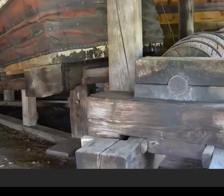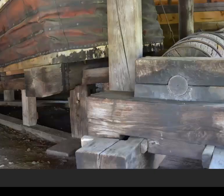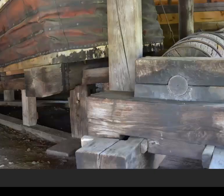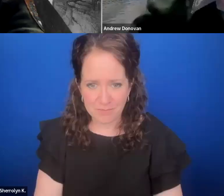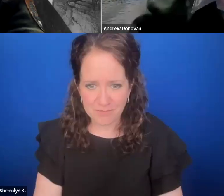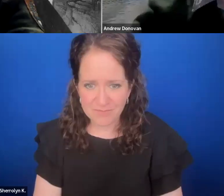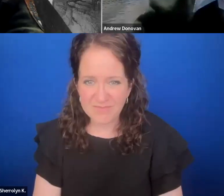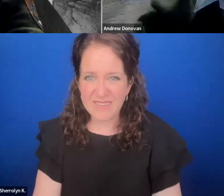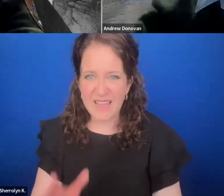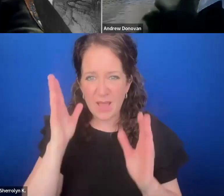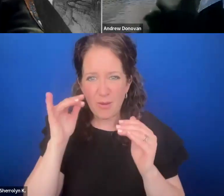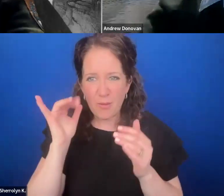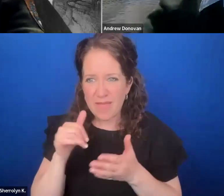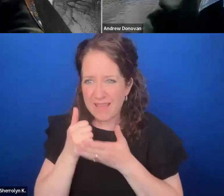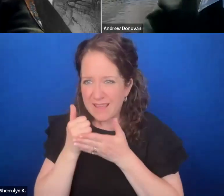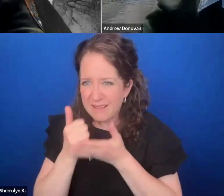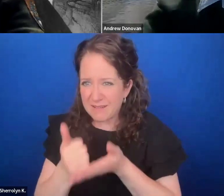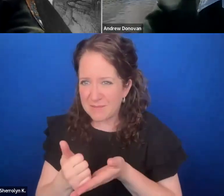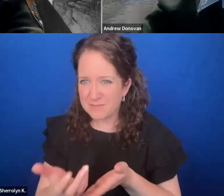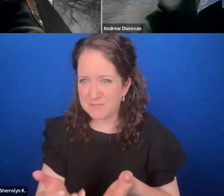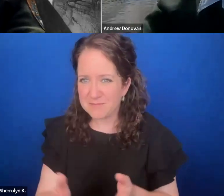helps.